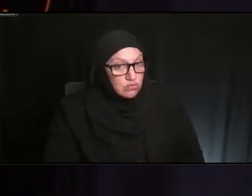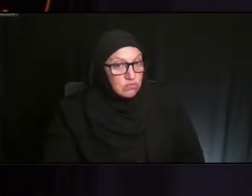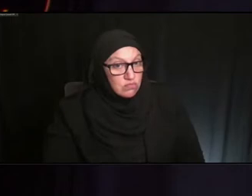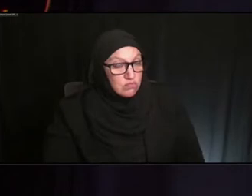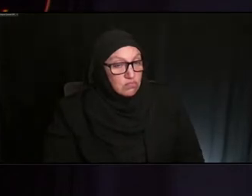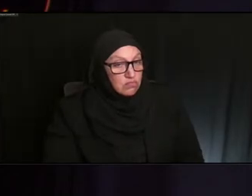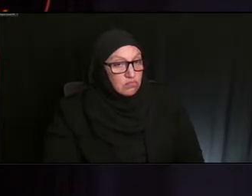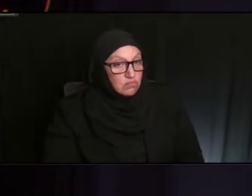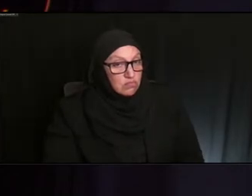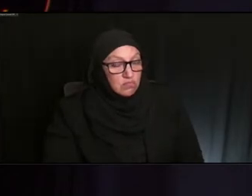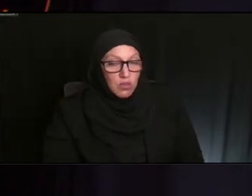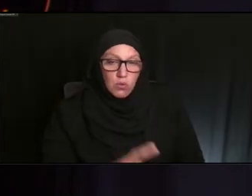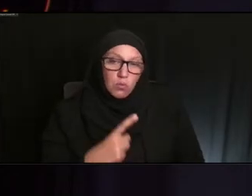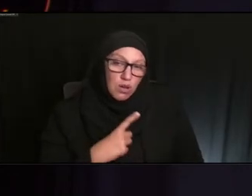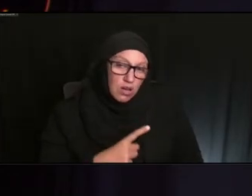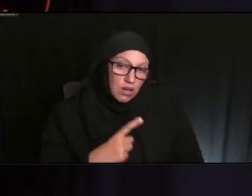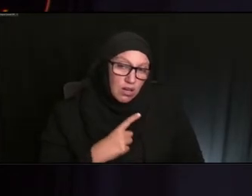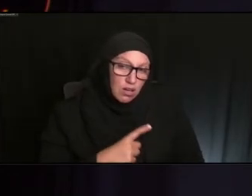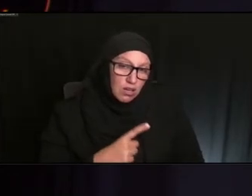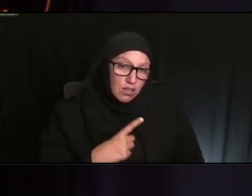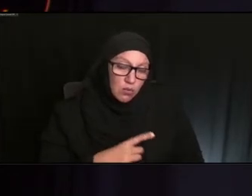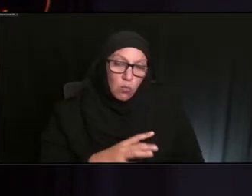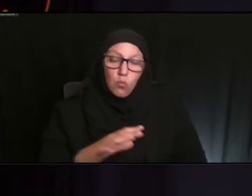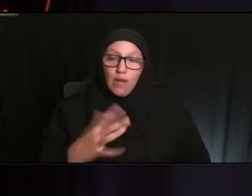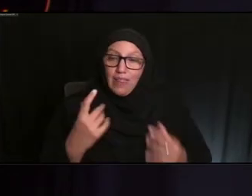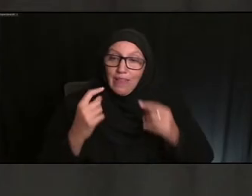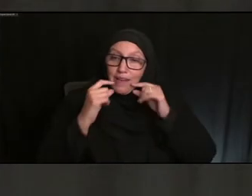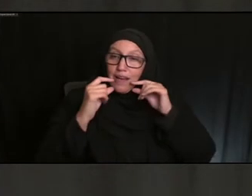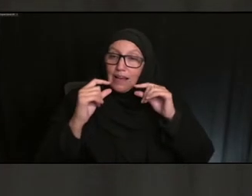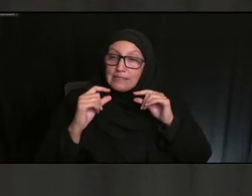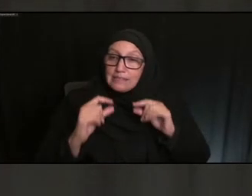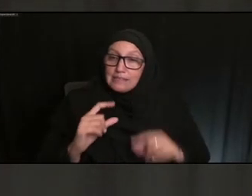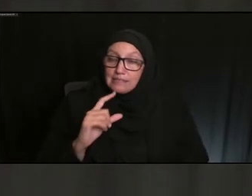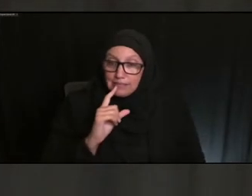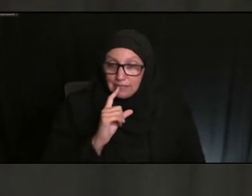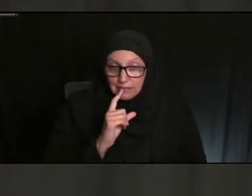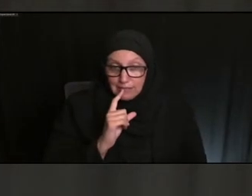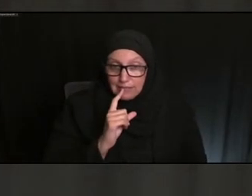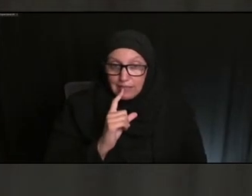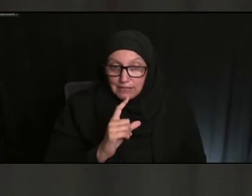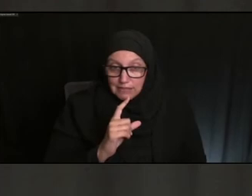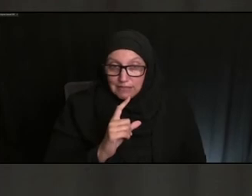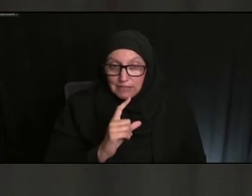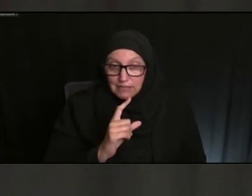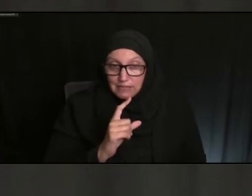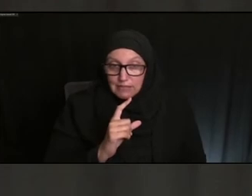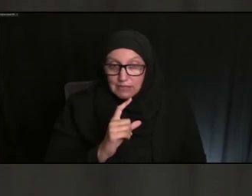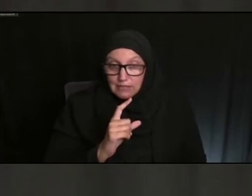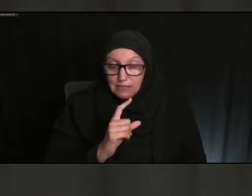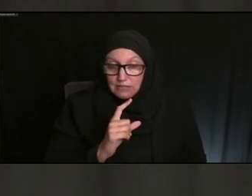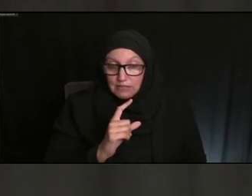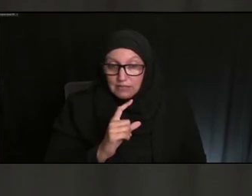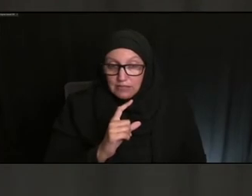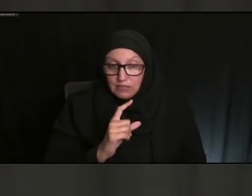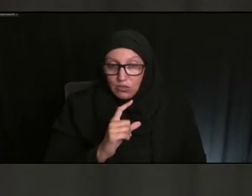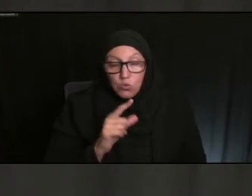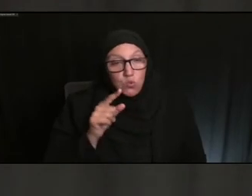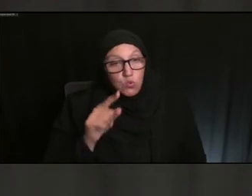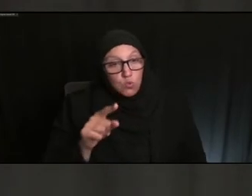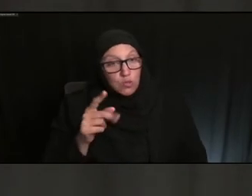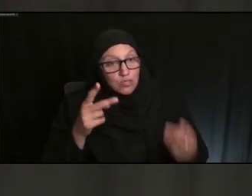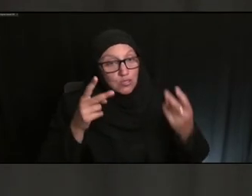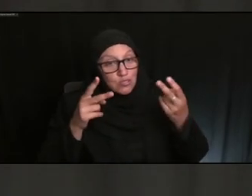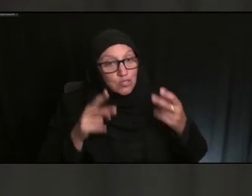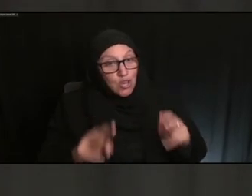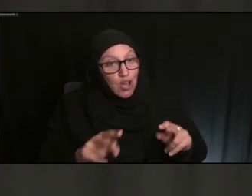worried? Because the hadith says the death of ignorance is not a death